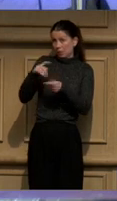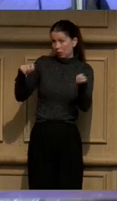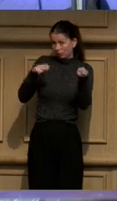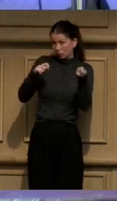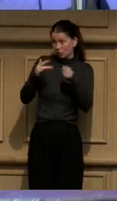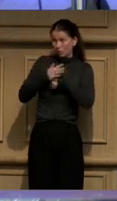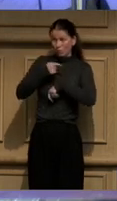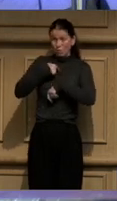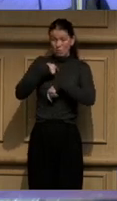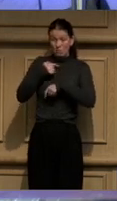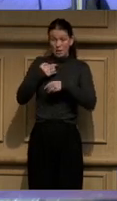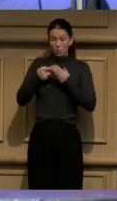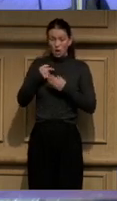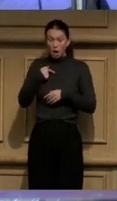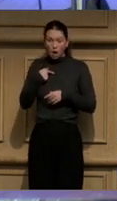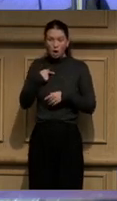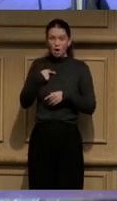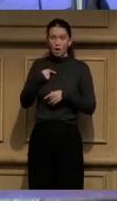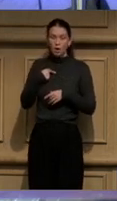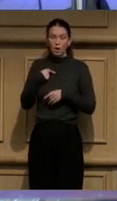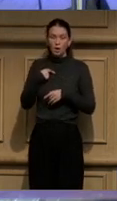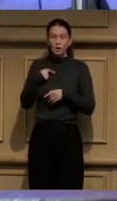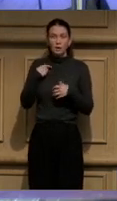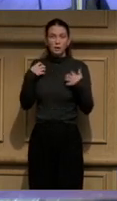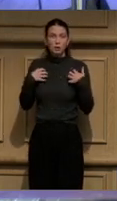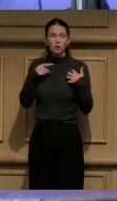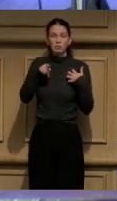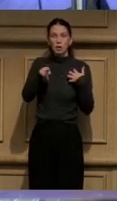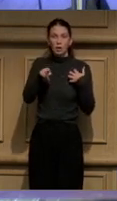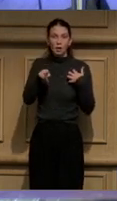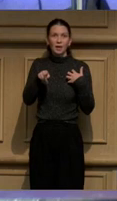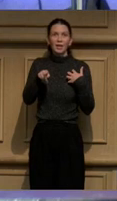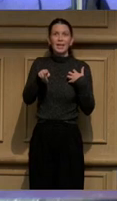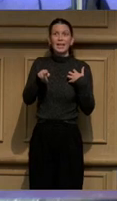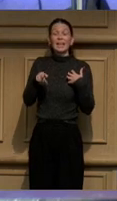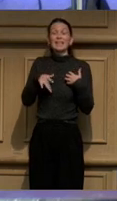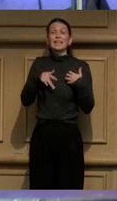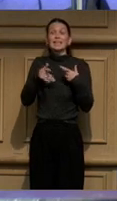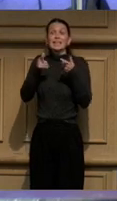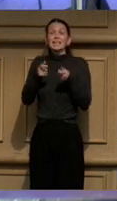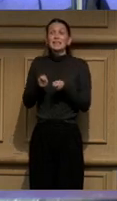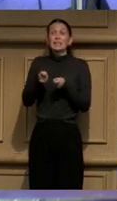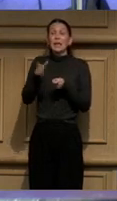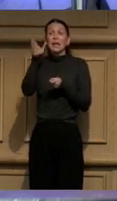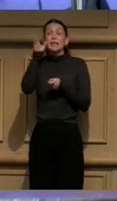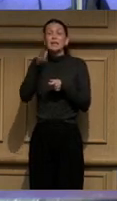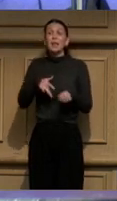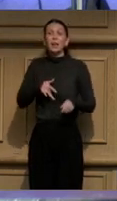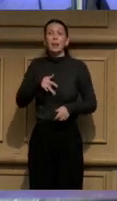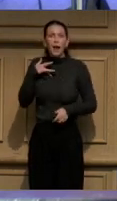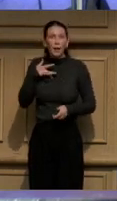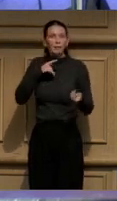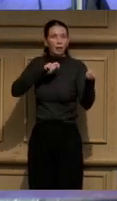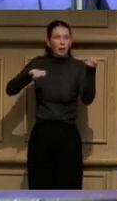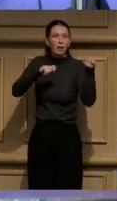is live classical music. Mm-hmm. Like, it's not the same really as hearing it on recording as sitting amongst an orchestra and hearing, you know,